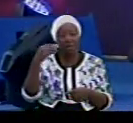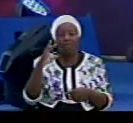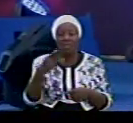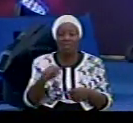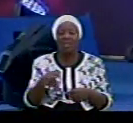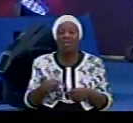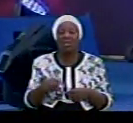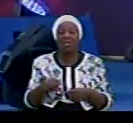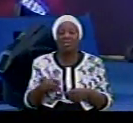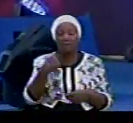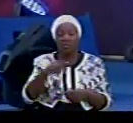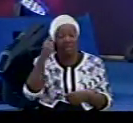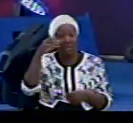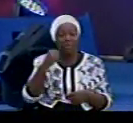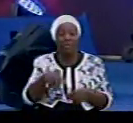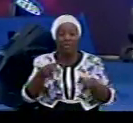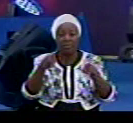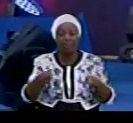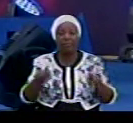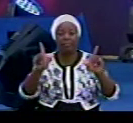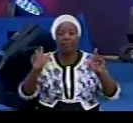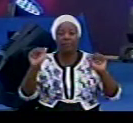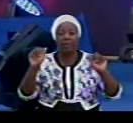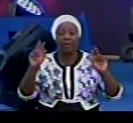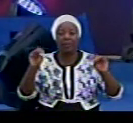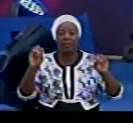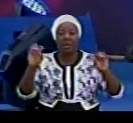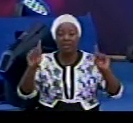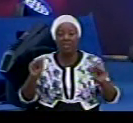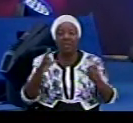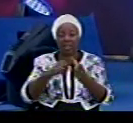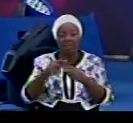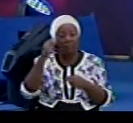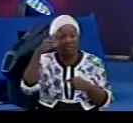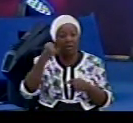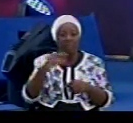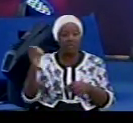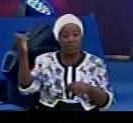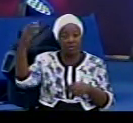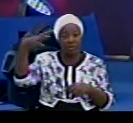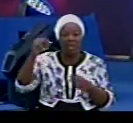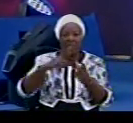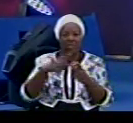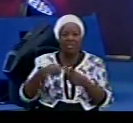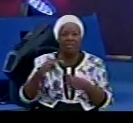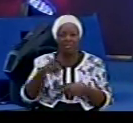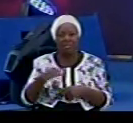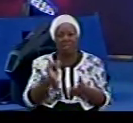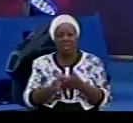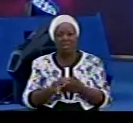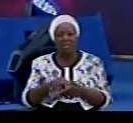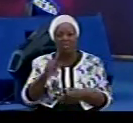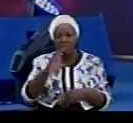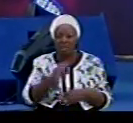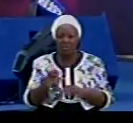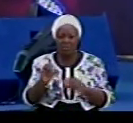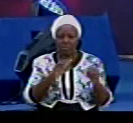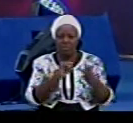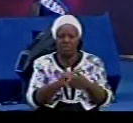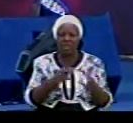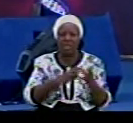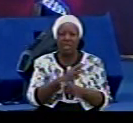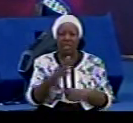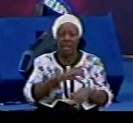And if I told you that you can pack the earth like a globe, you can